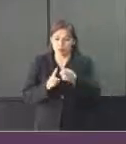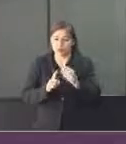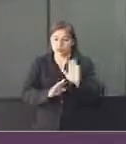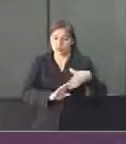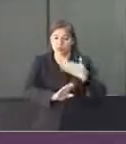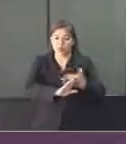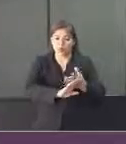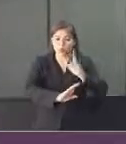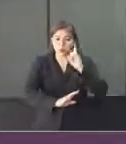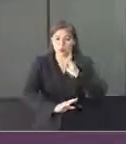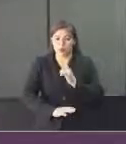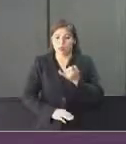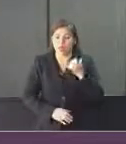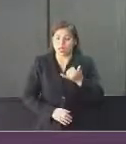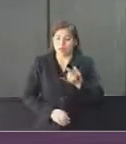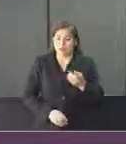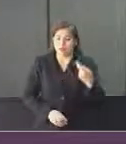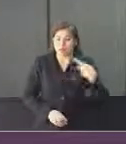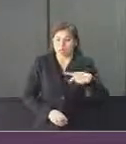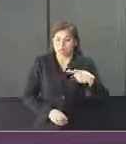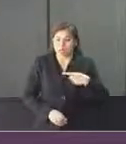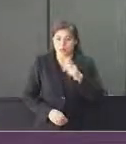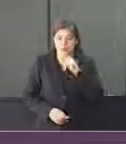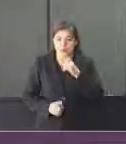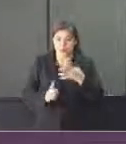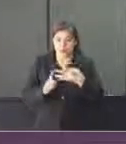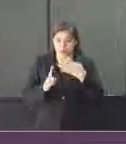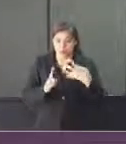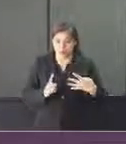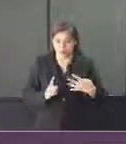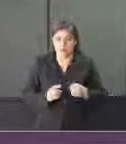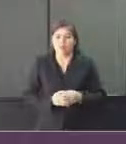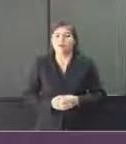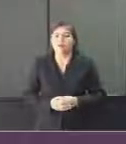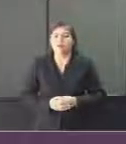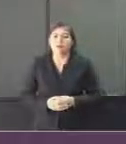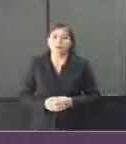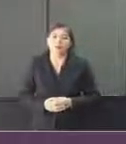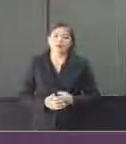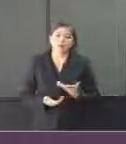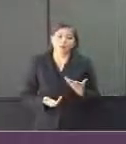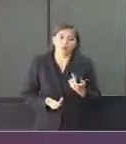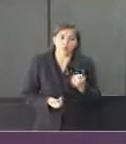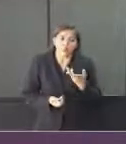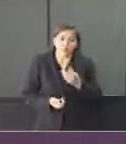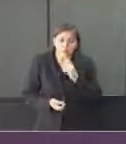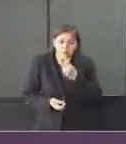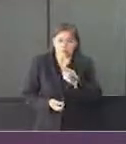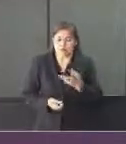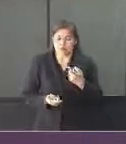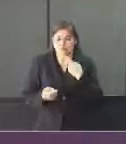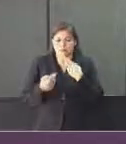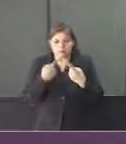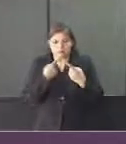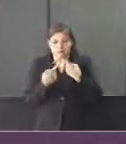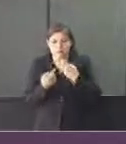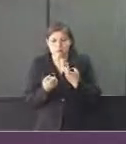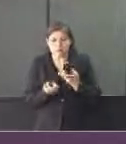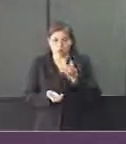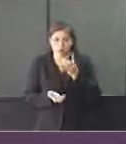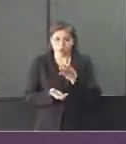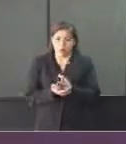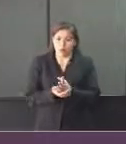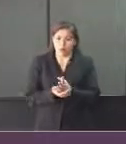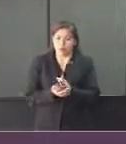violence against women and LGBTQ plus people. It is obvious to